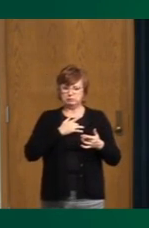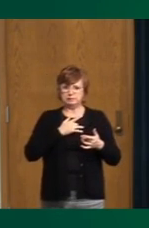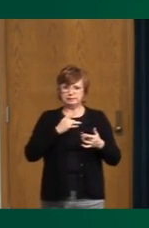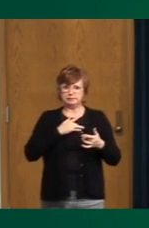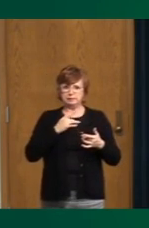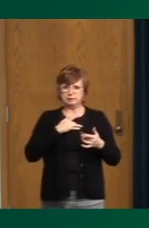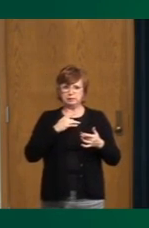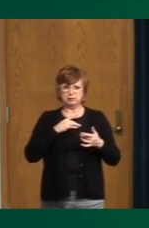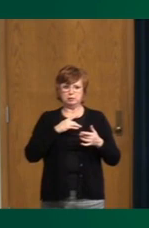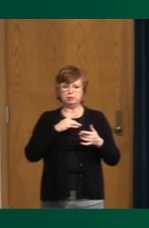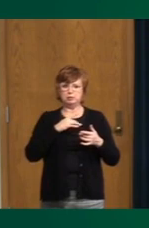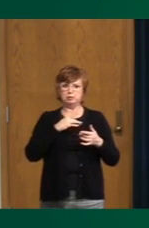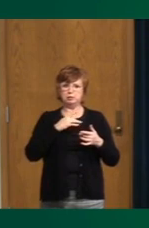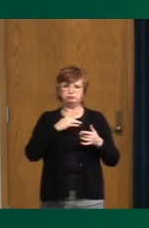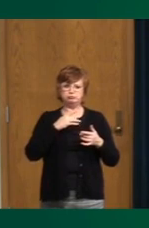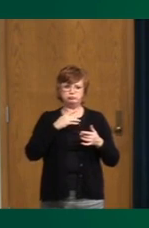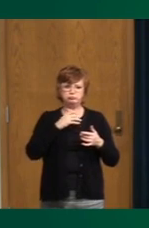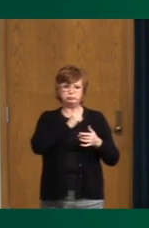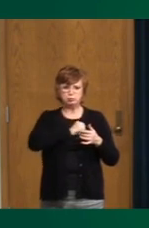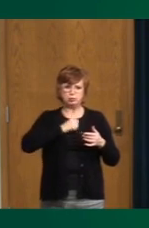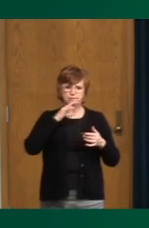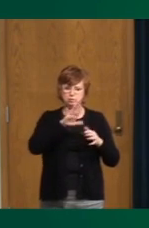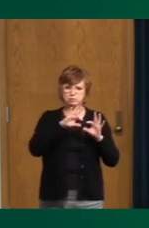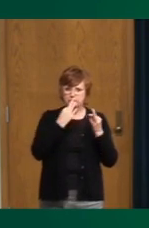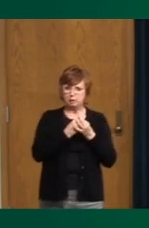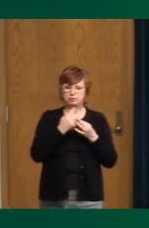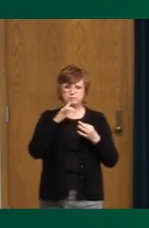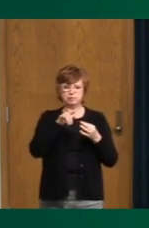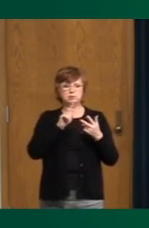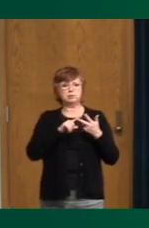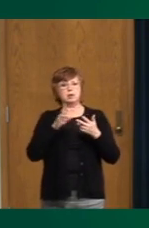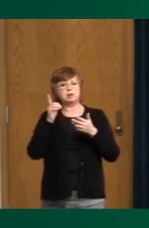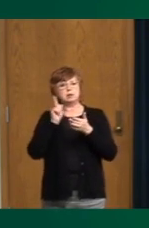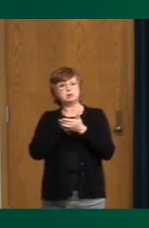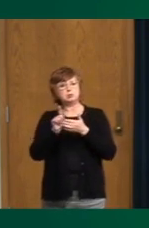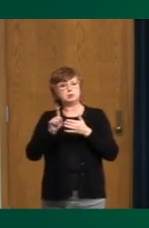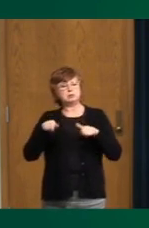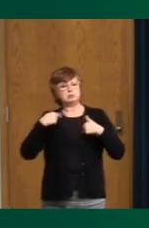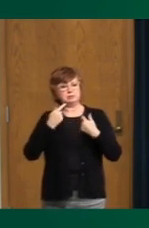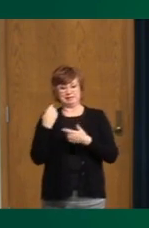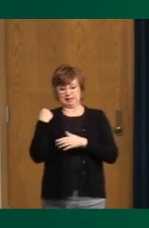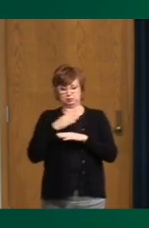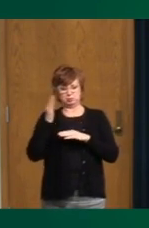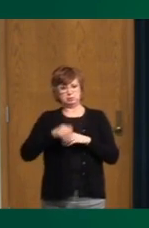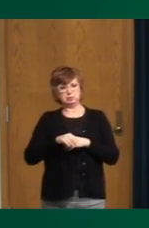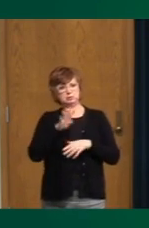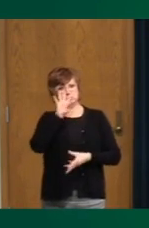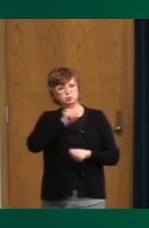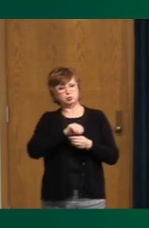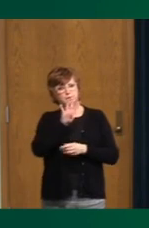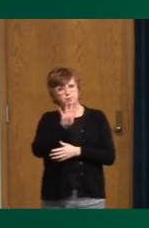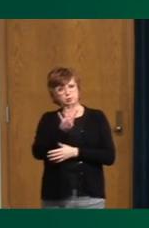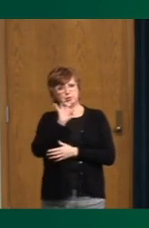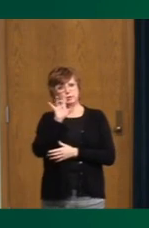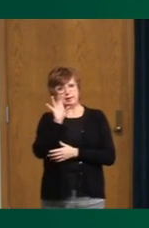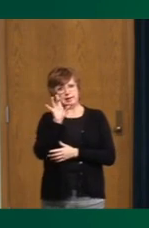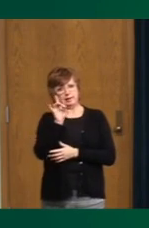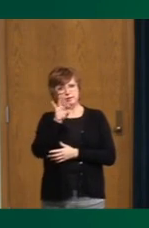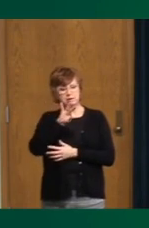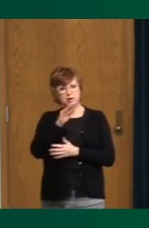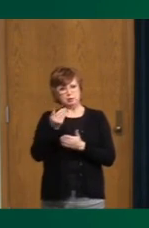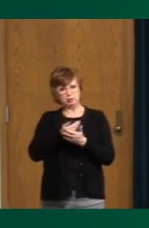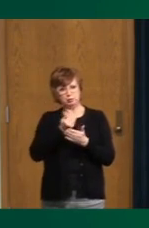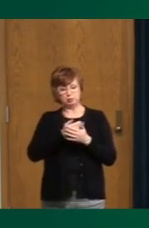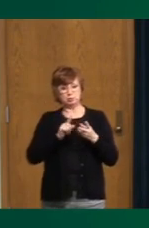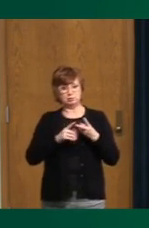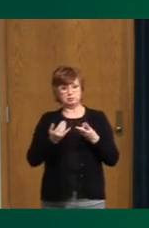illness. So this weekend, Saskatchewan recorded 489 new cases, and today we have